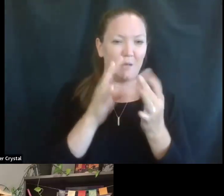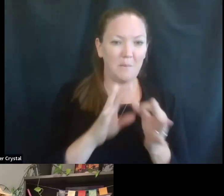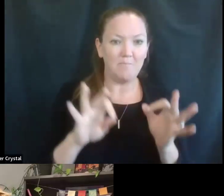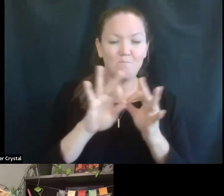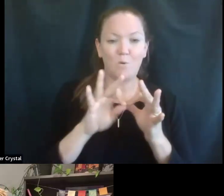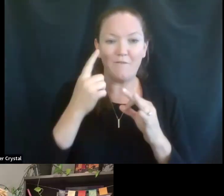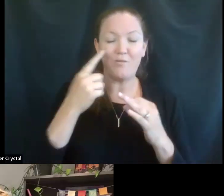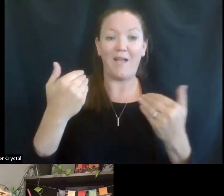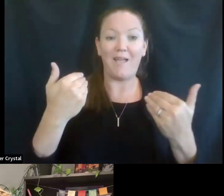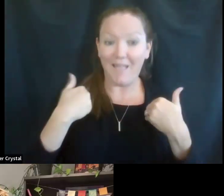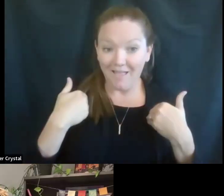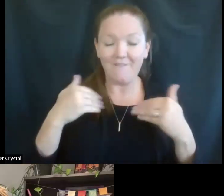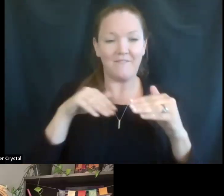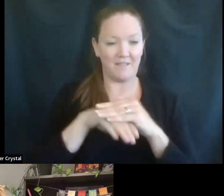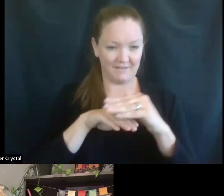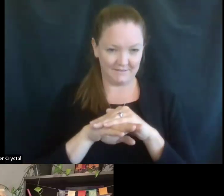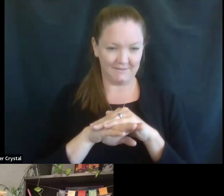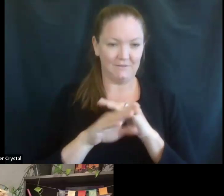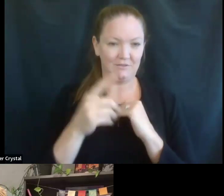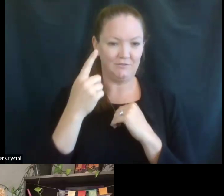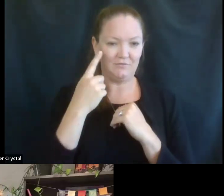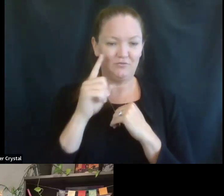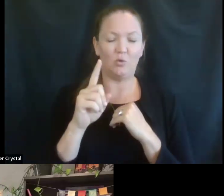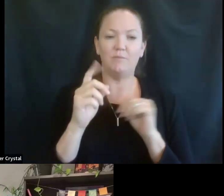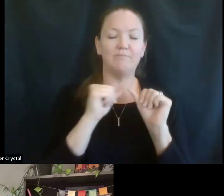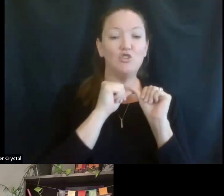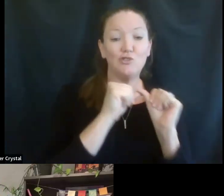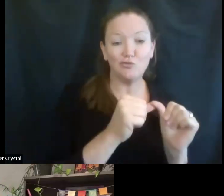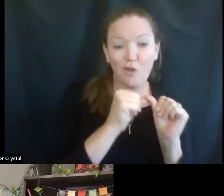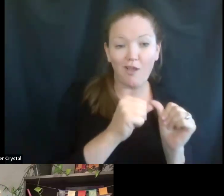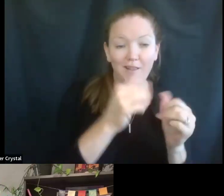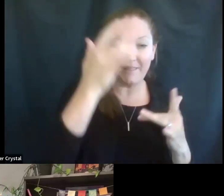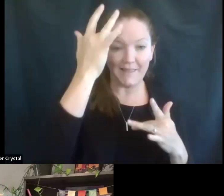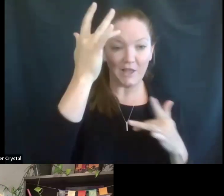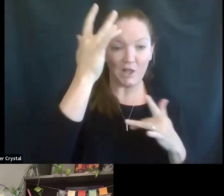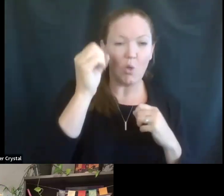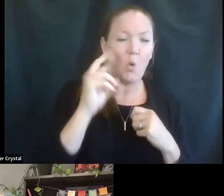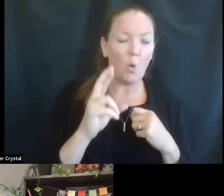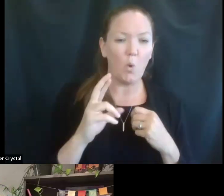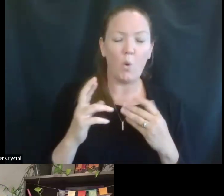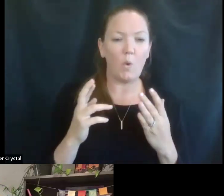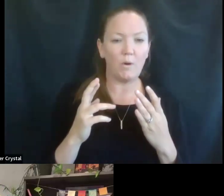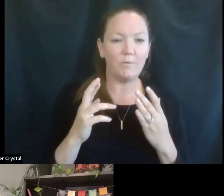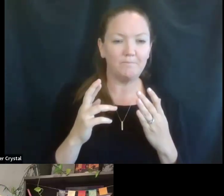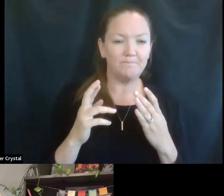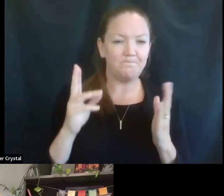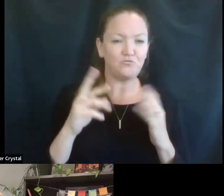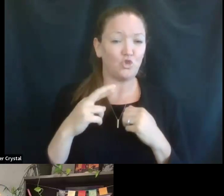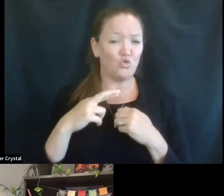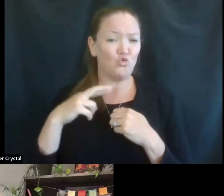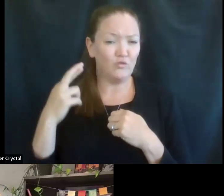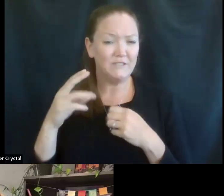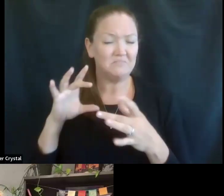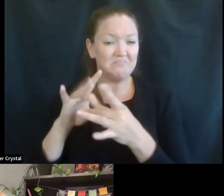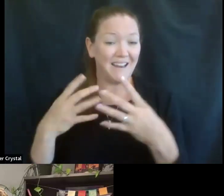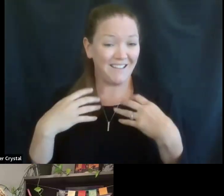access for kind of chronically ill or at risk individuals for health, and I can